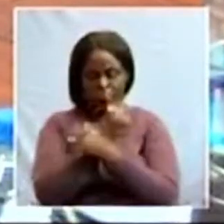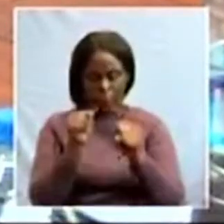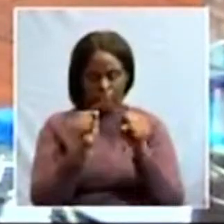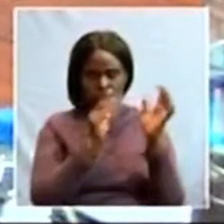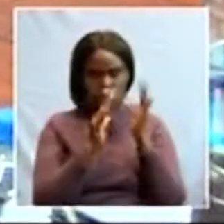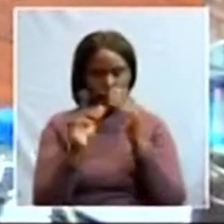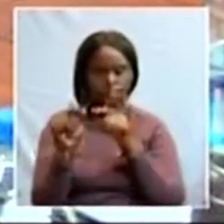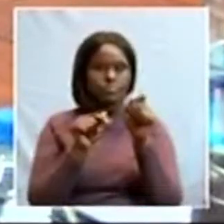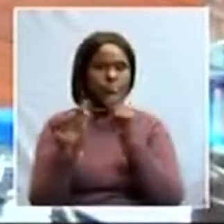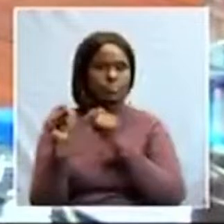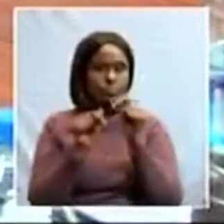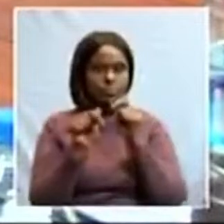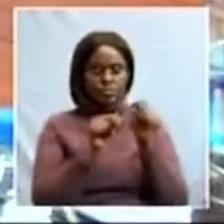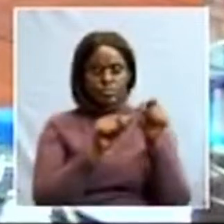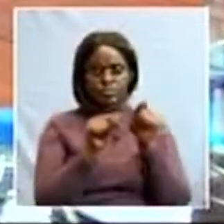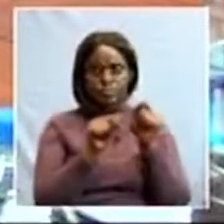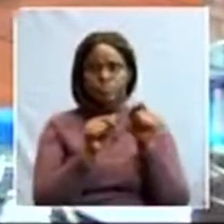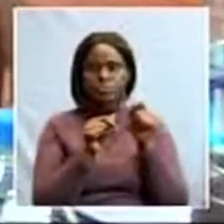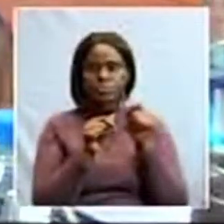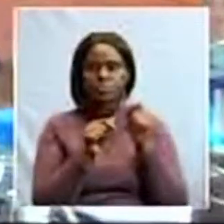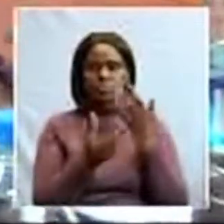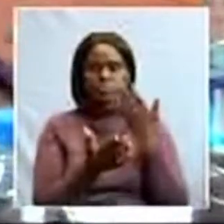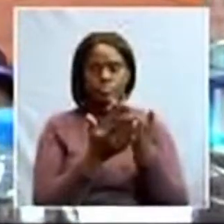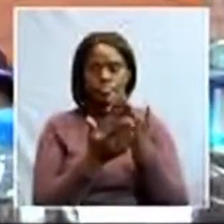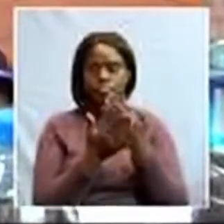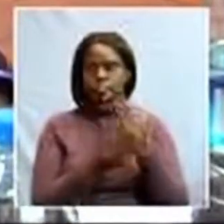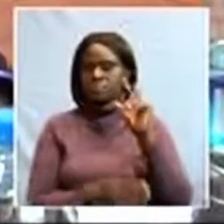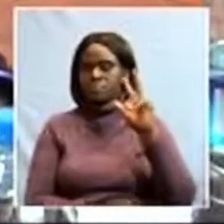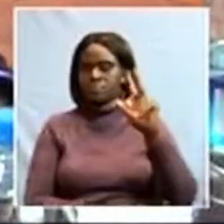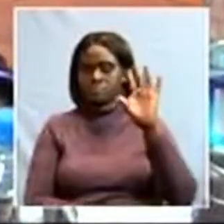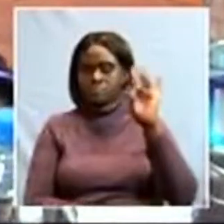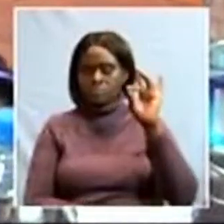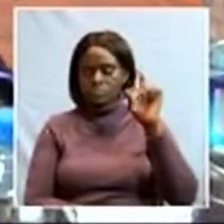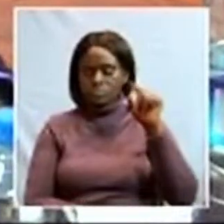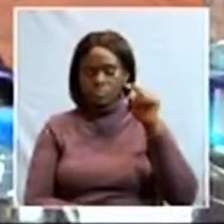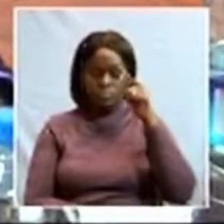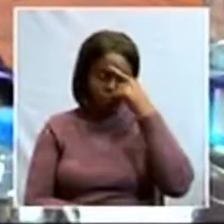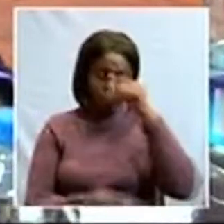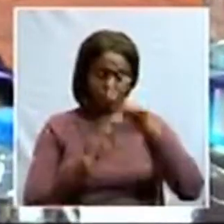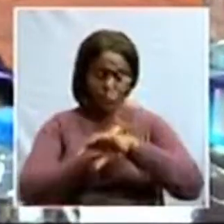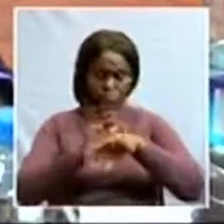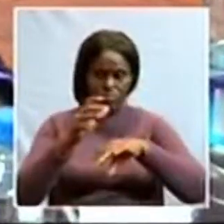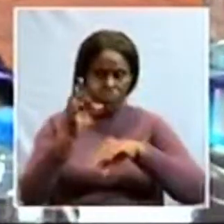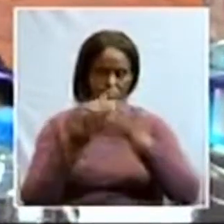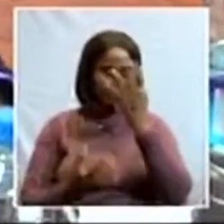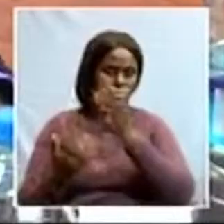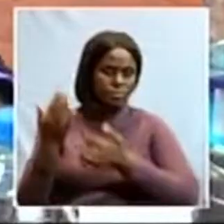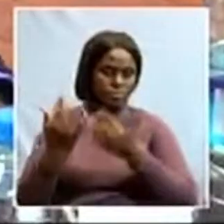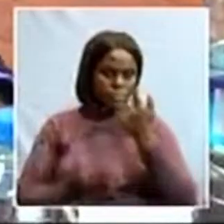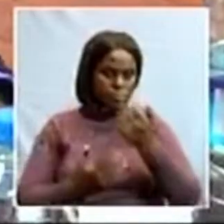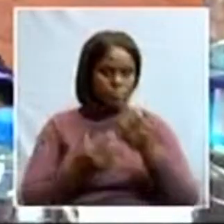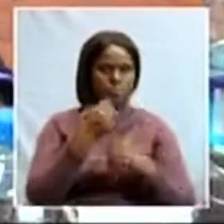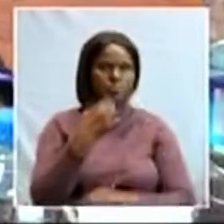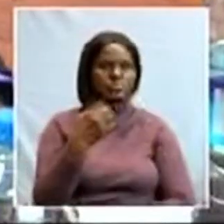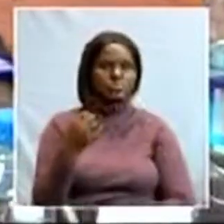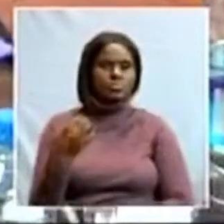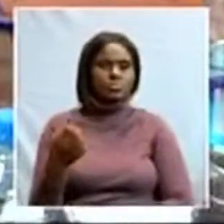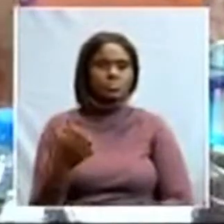measure regulations. Appendix 38. Lack of fire fighting